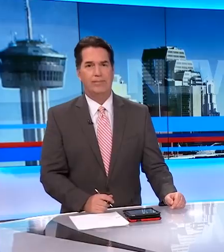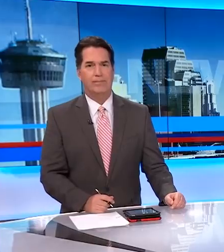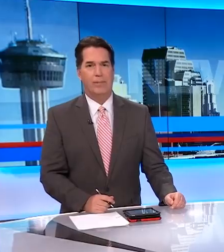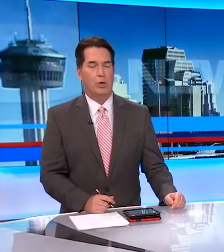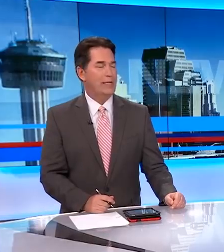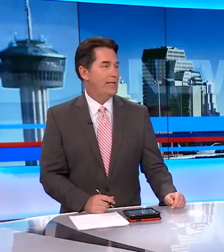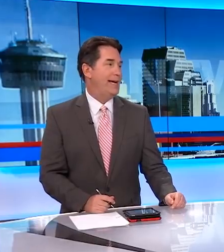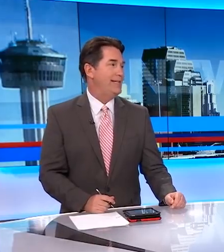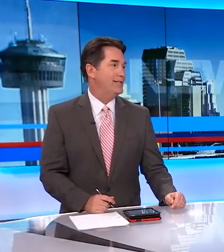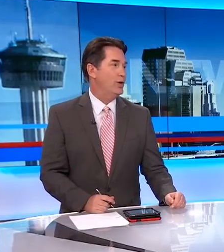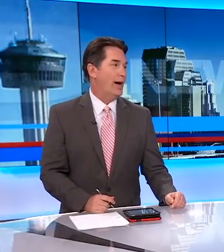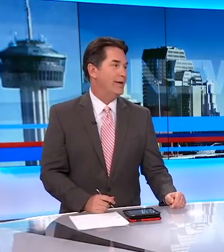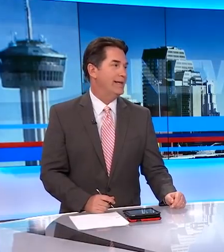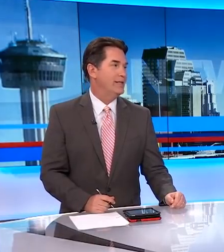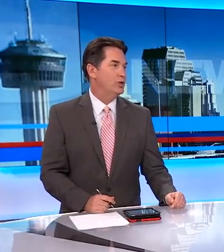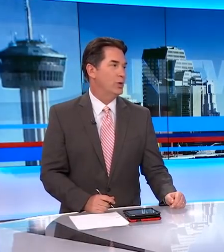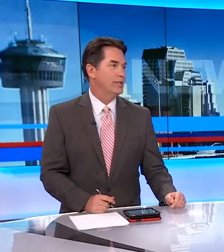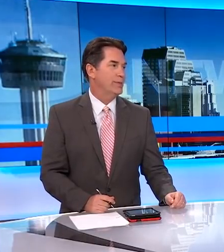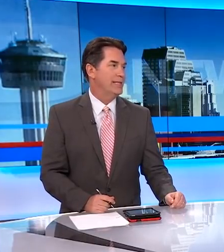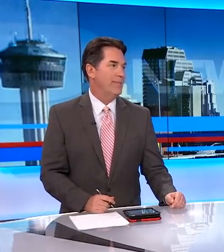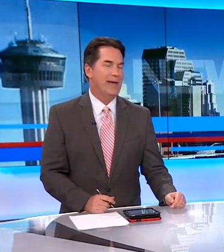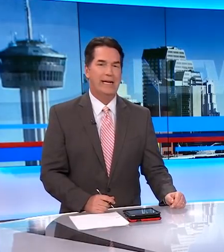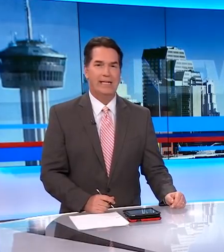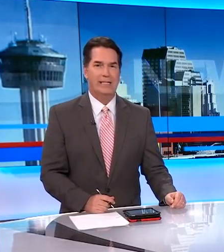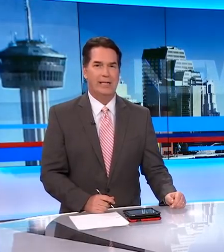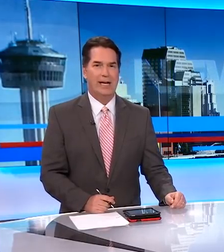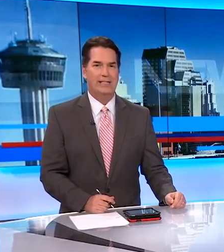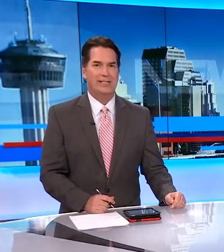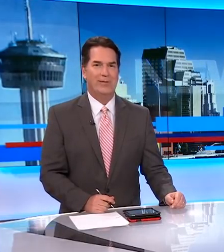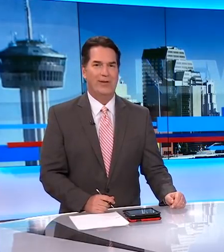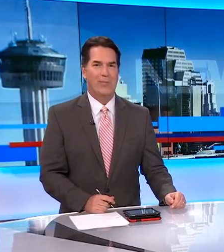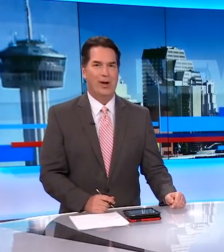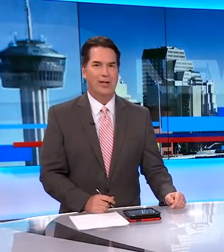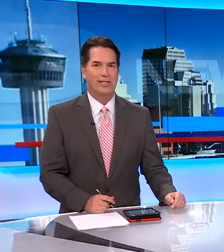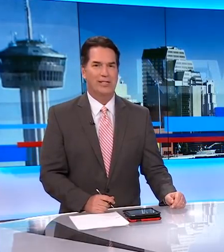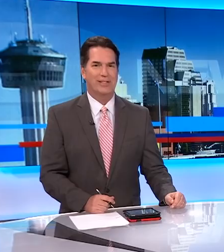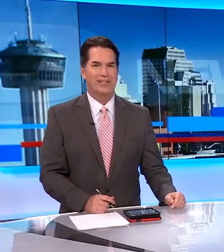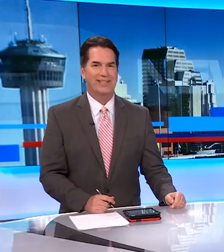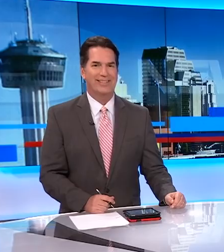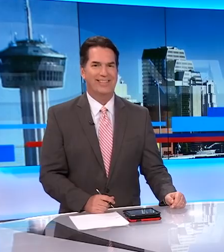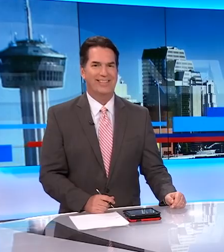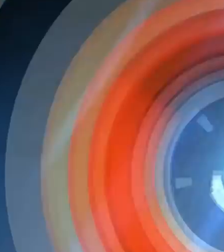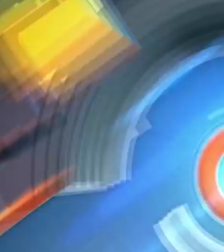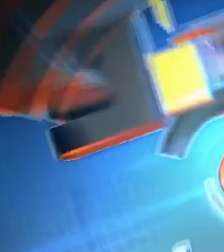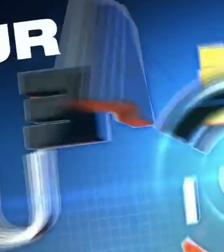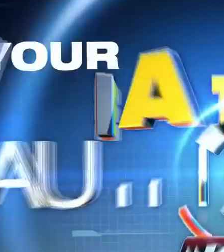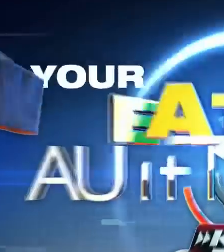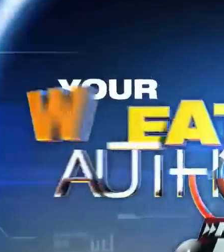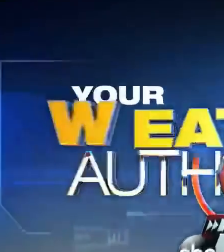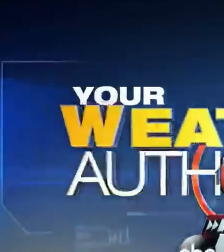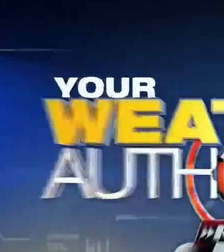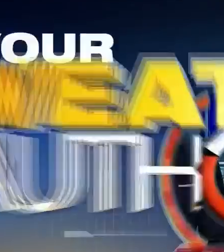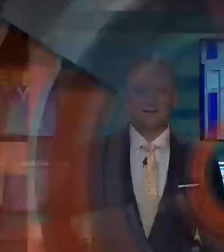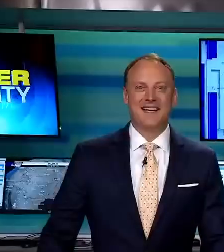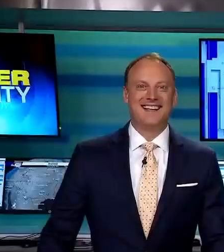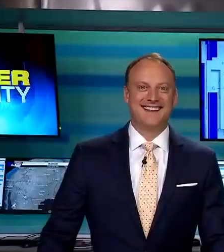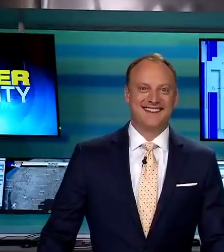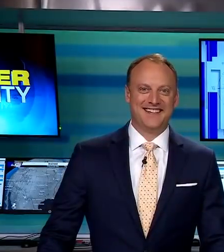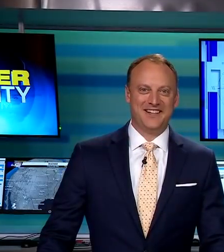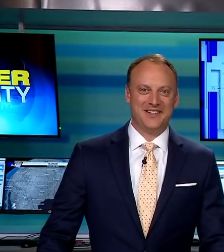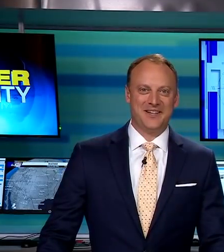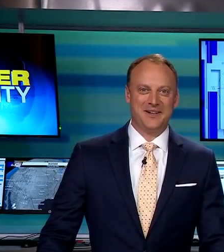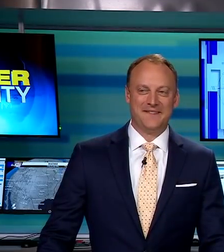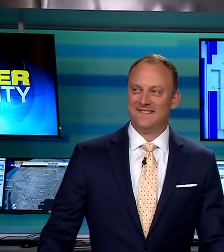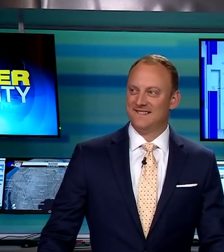Certainly a great day to go out and enjoy some of the amenities at some of our parks. Or the KSAC Garden. Or the